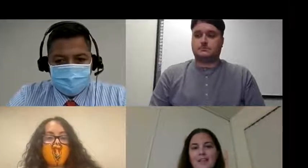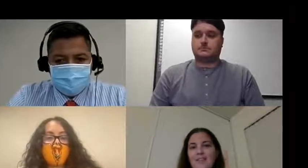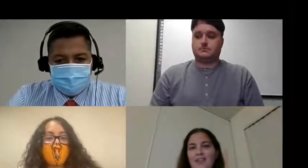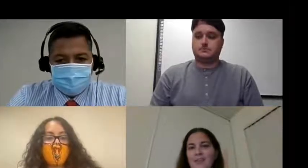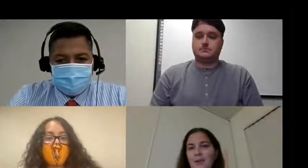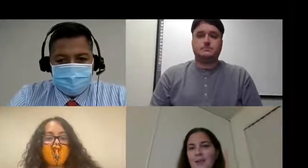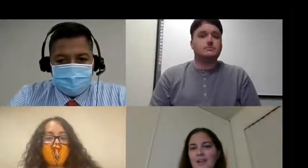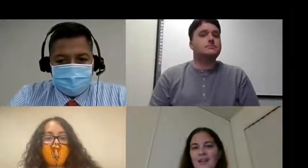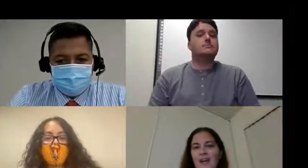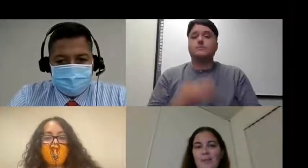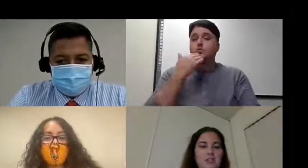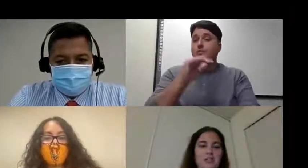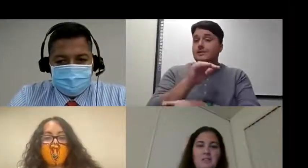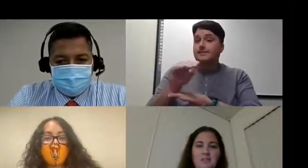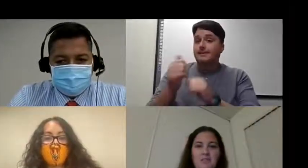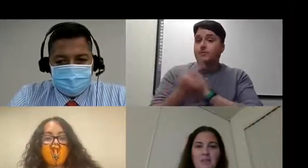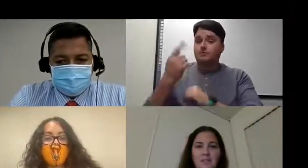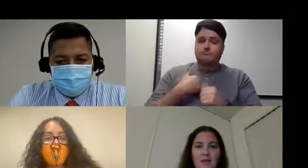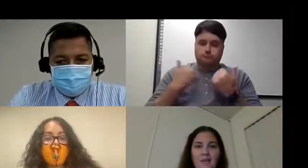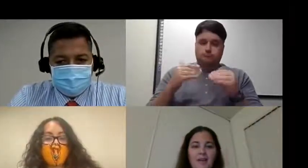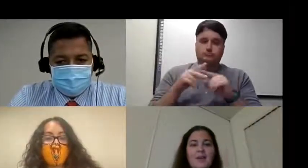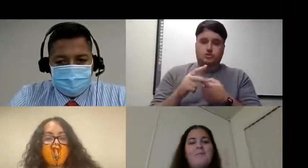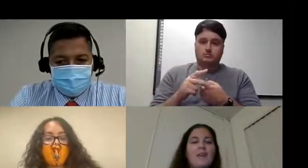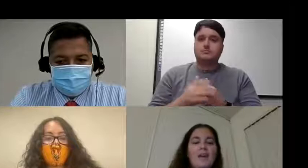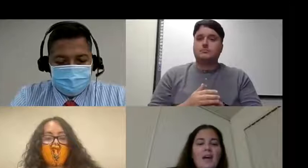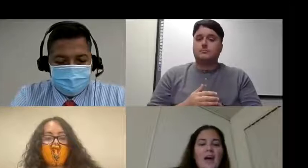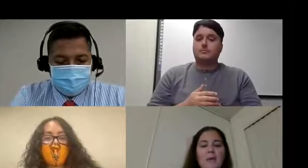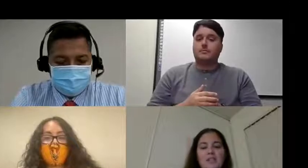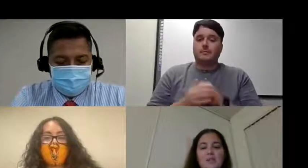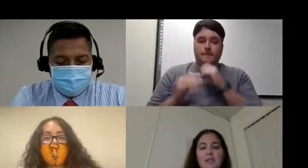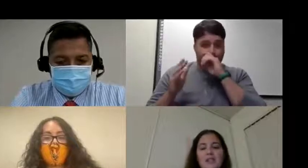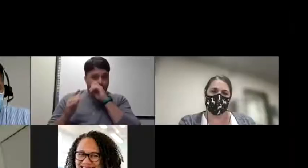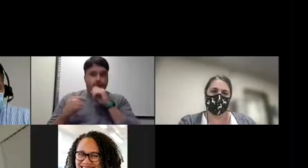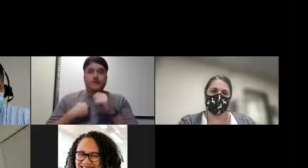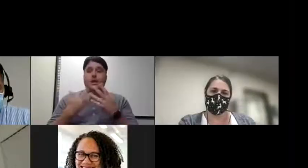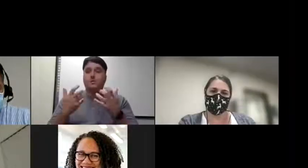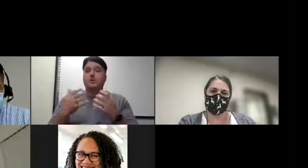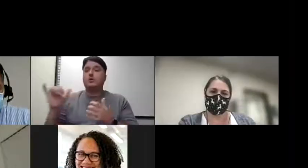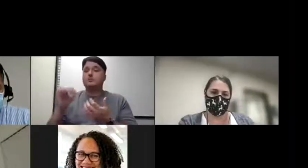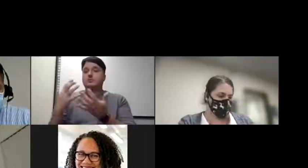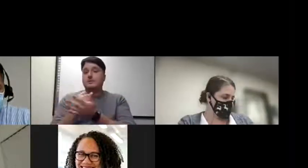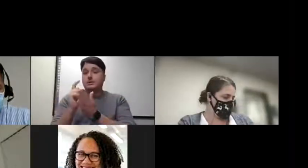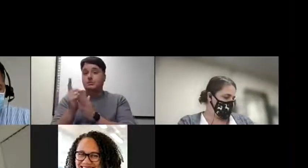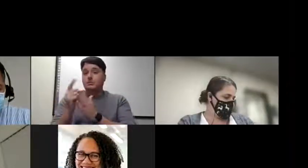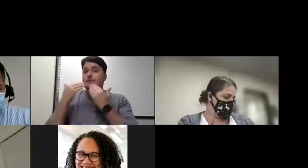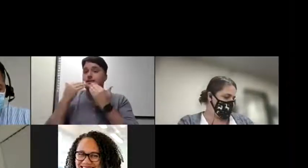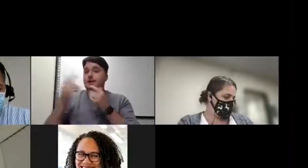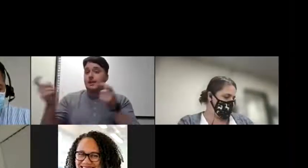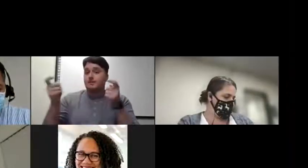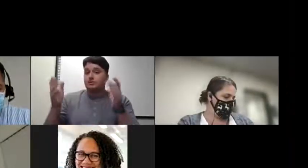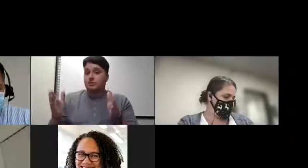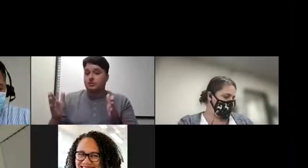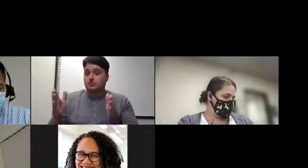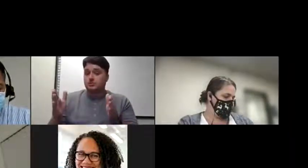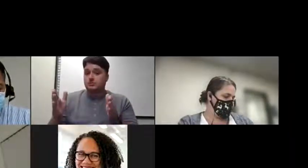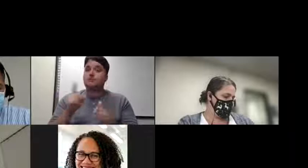Good evening, everyone. I'll start if that's okay. Okay. I just wanted to also take a moment to thank our administrators. I'm sure it